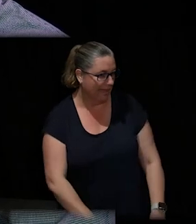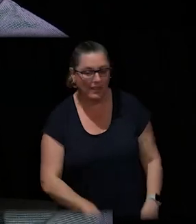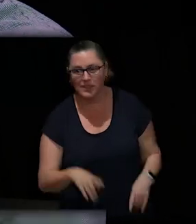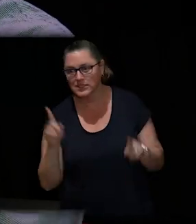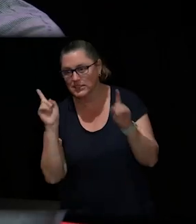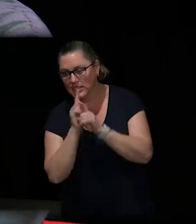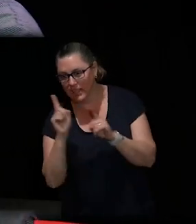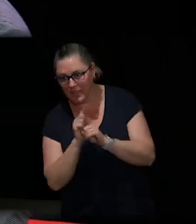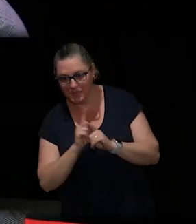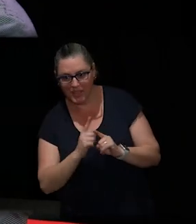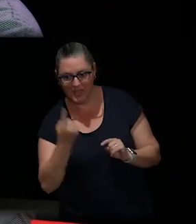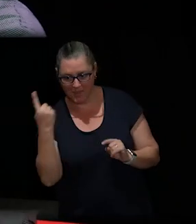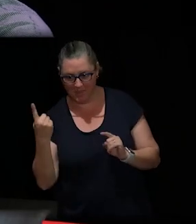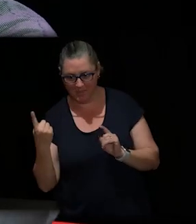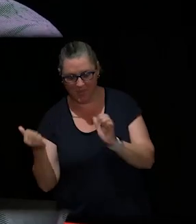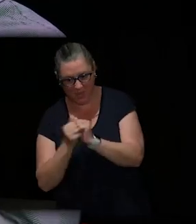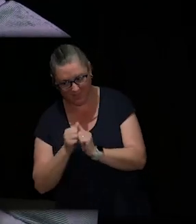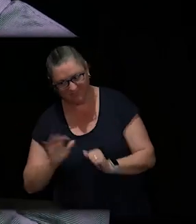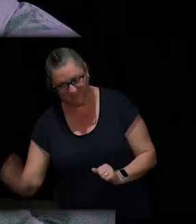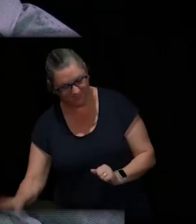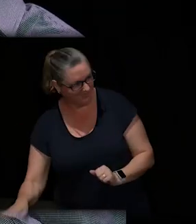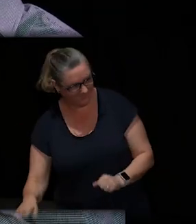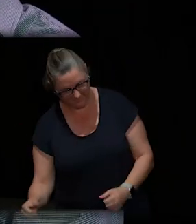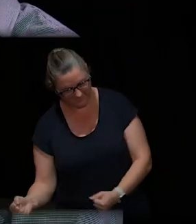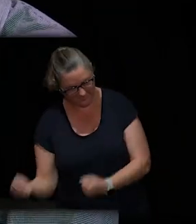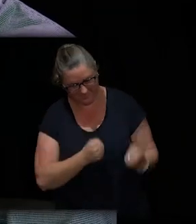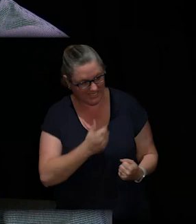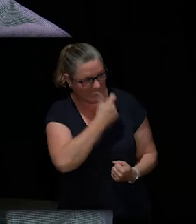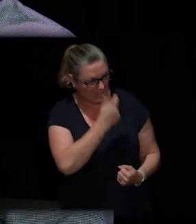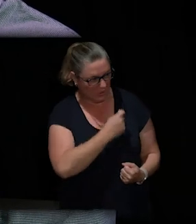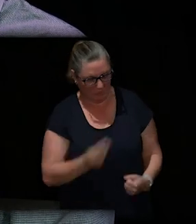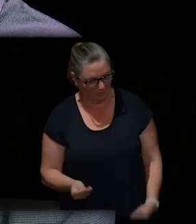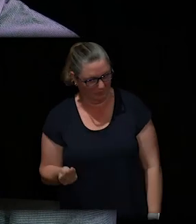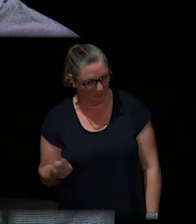of my coworkers had to like pull me aside and like she gave me like a used like tissue. It was just disgusting.